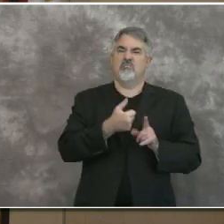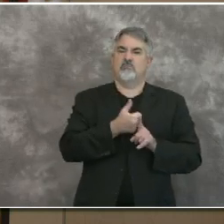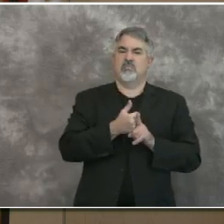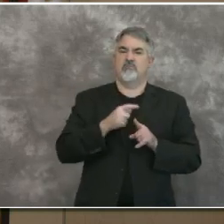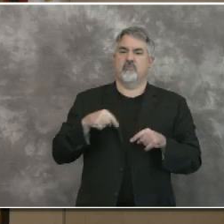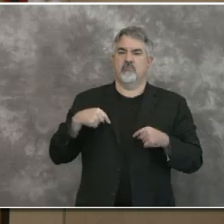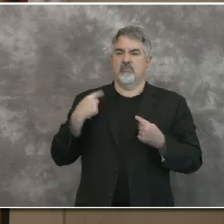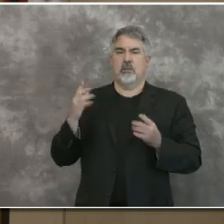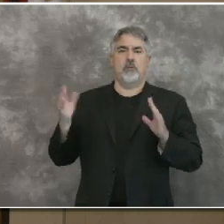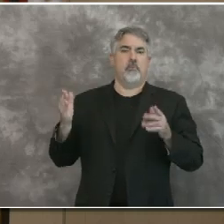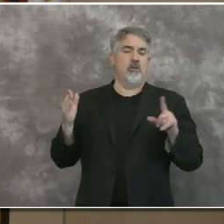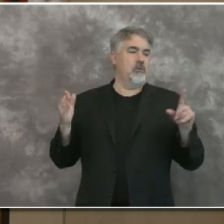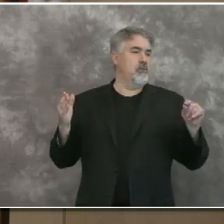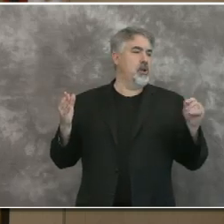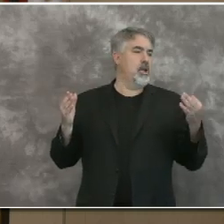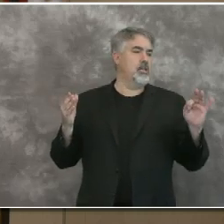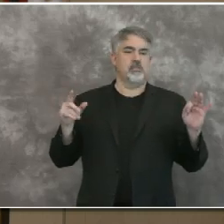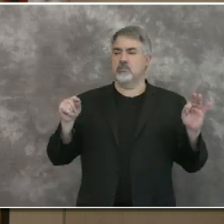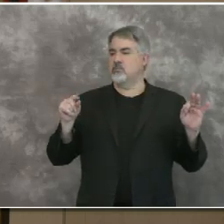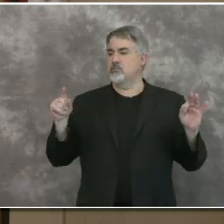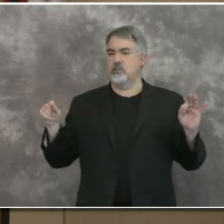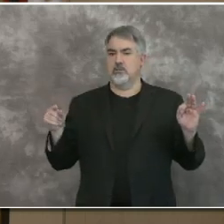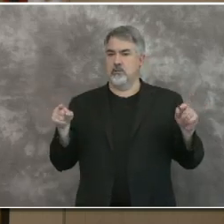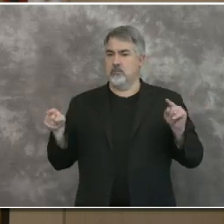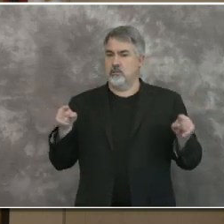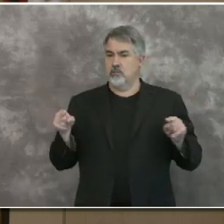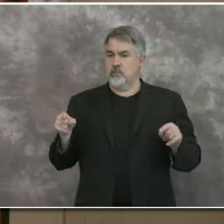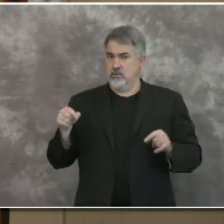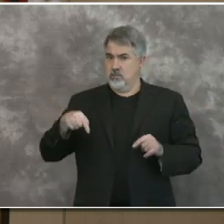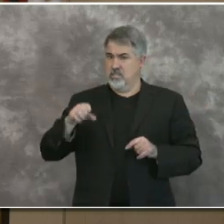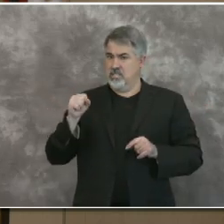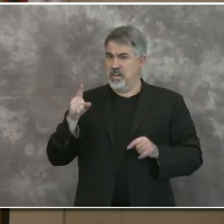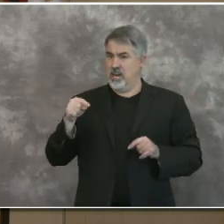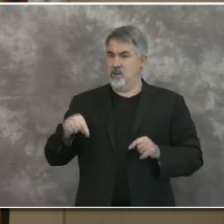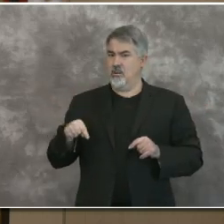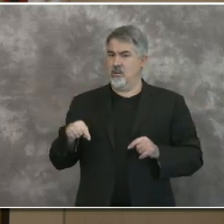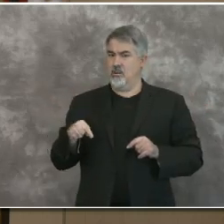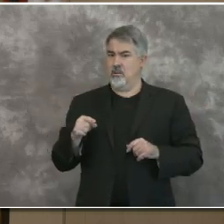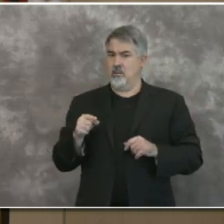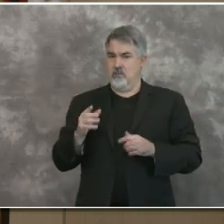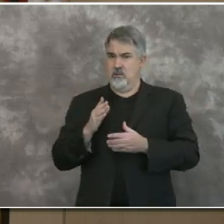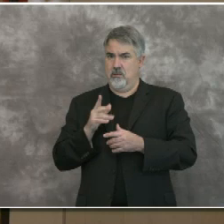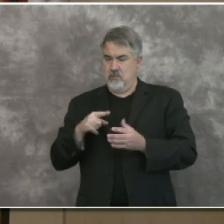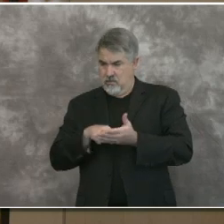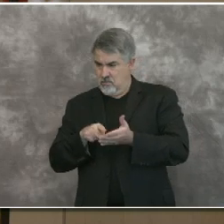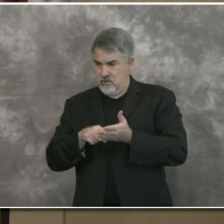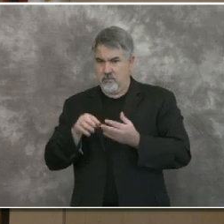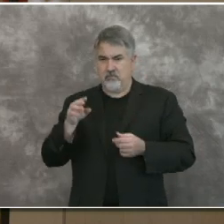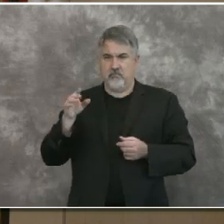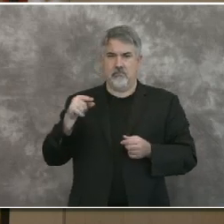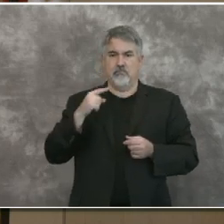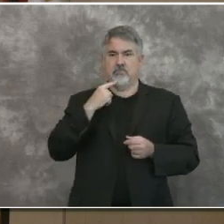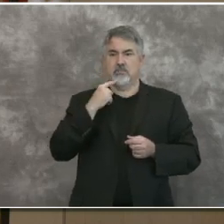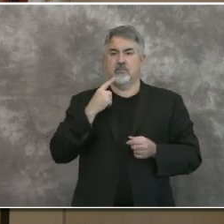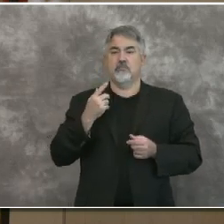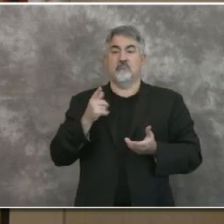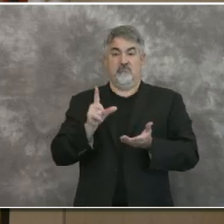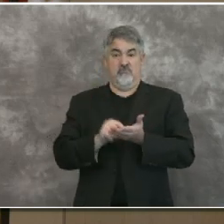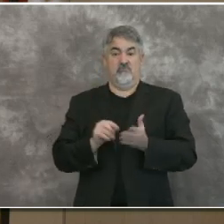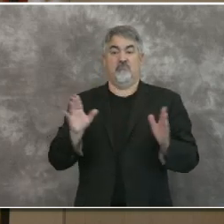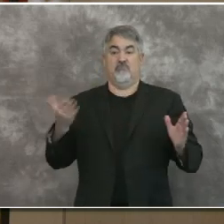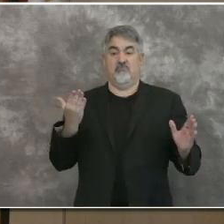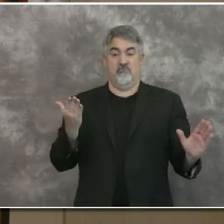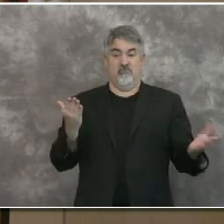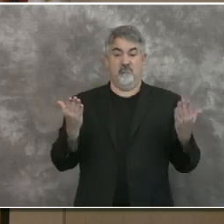County of San Diego Department of Medical Examiners publishes a one-pager that compares